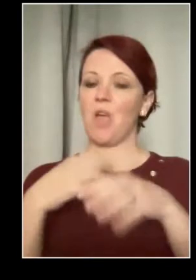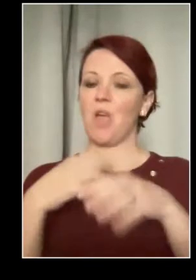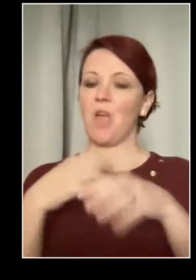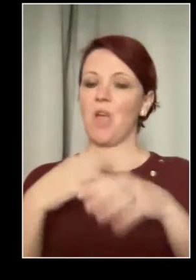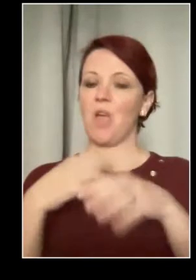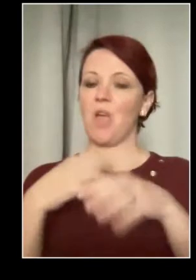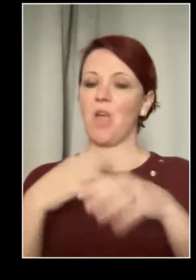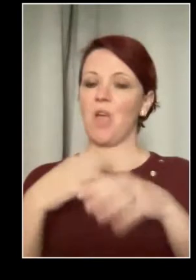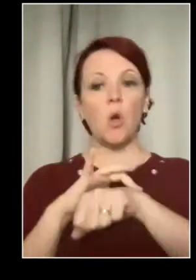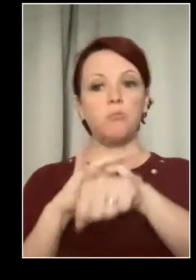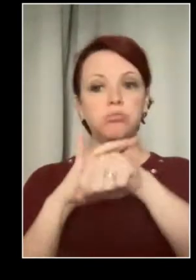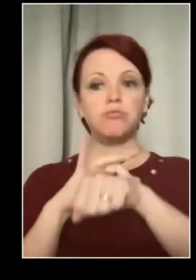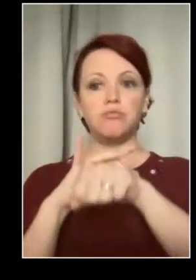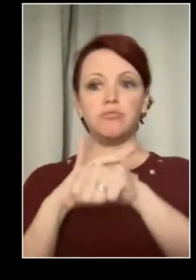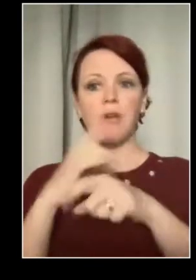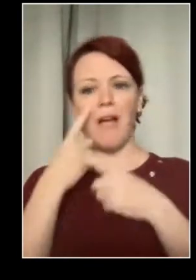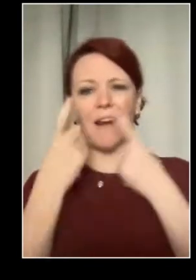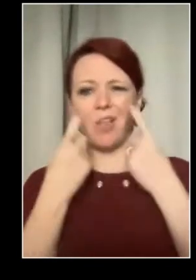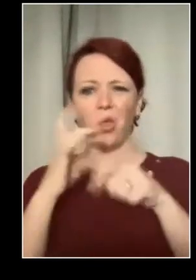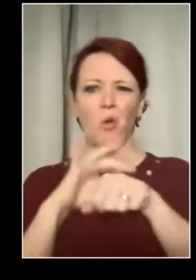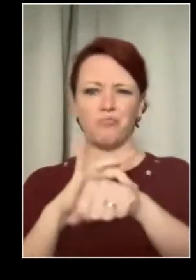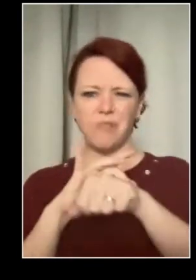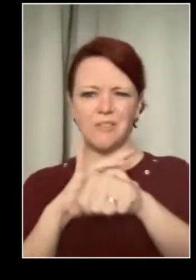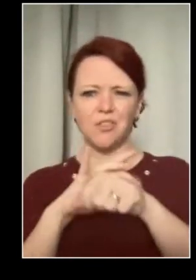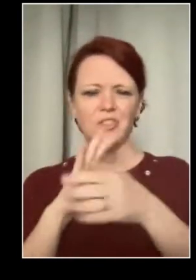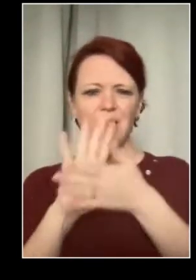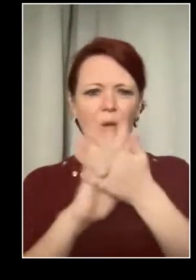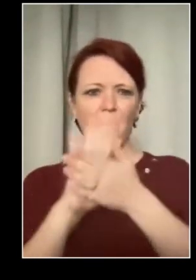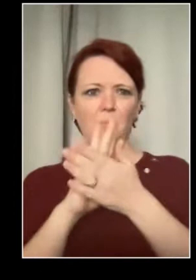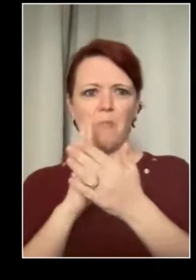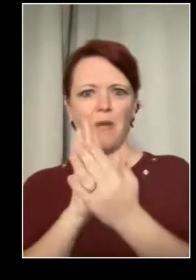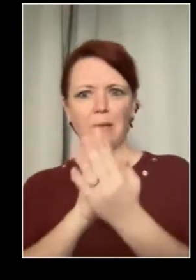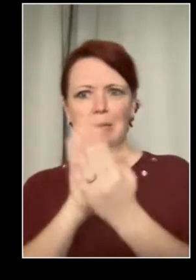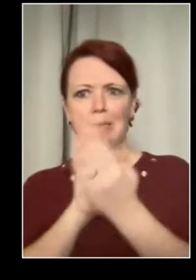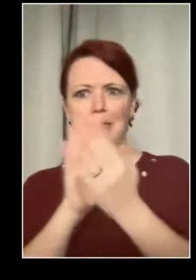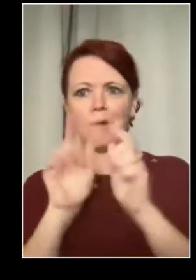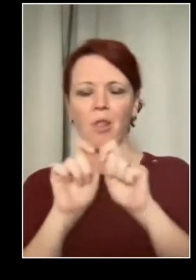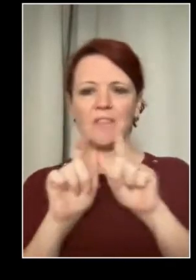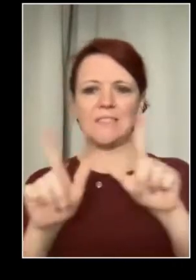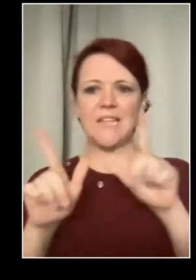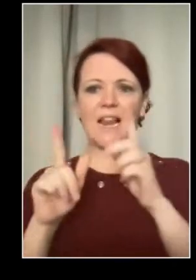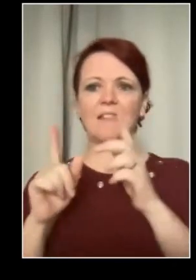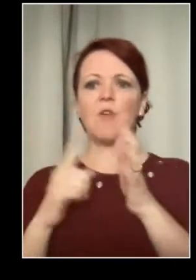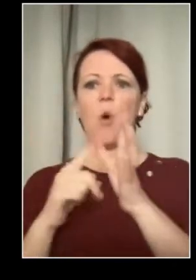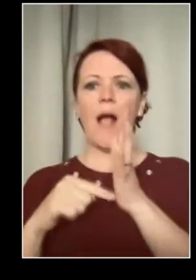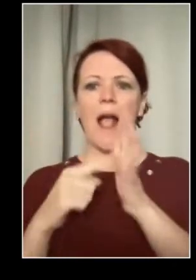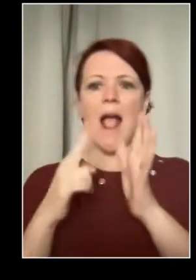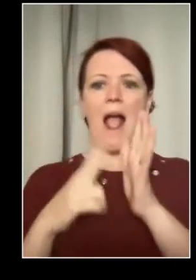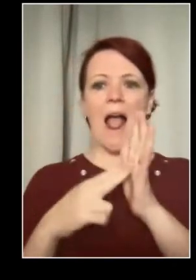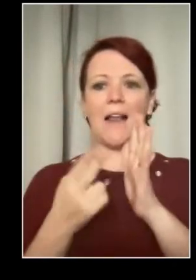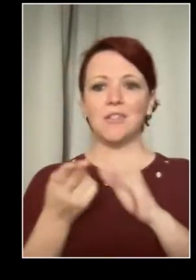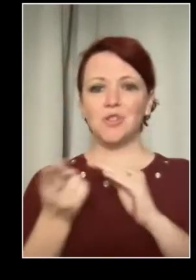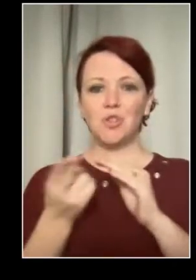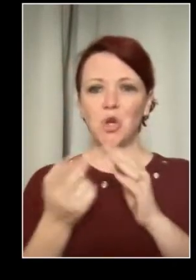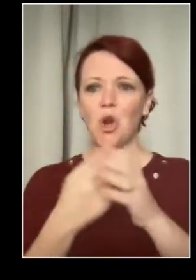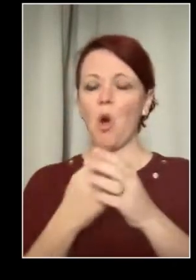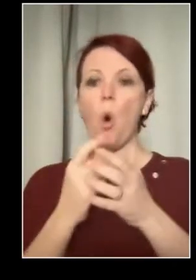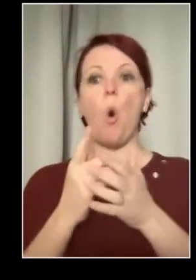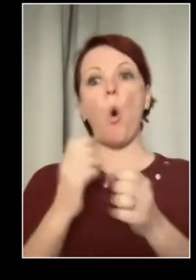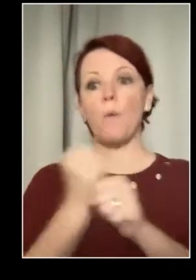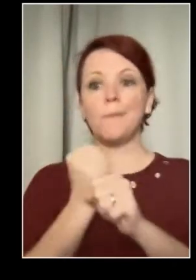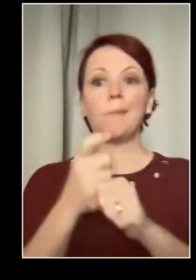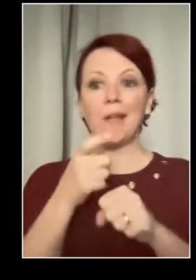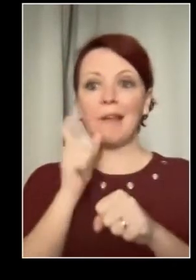when I thought being an apprentice meant facing Alan Sugar on the telly or being asked to put two sugars in a cup of tea for the bosses. And how